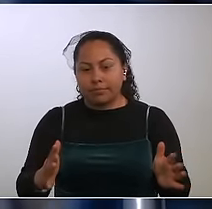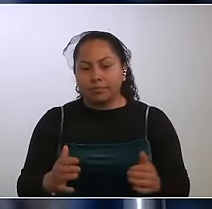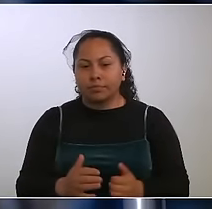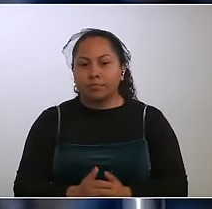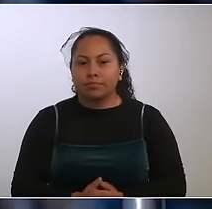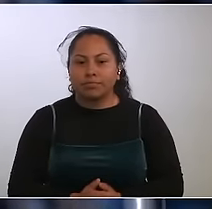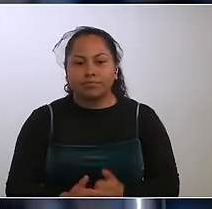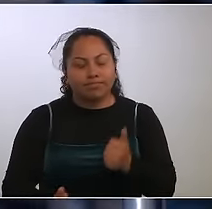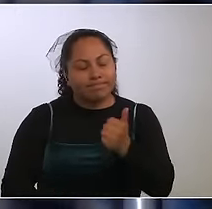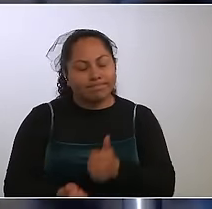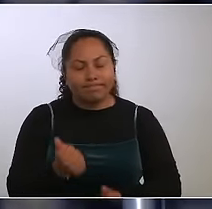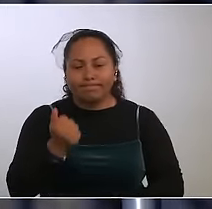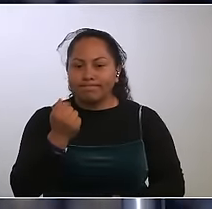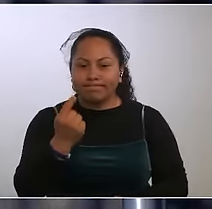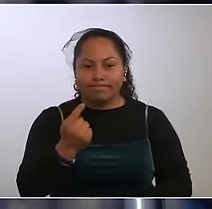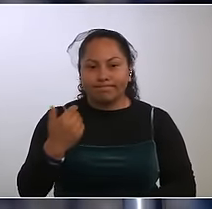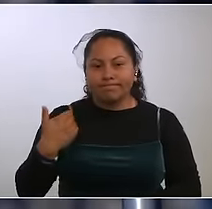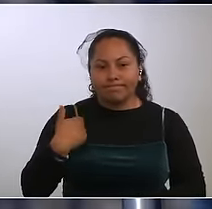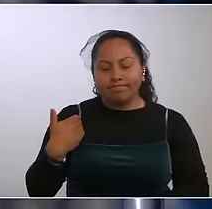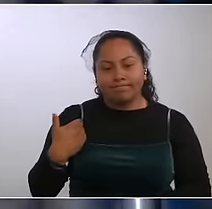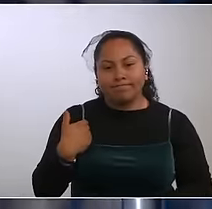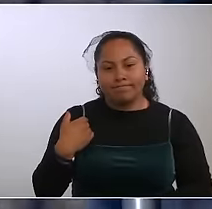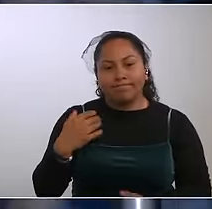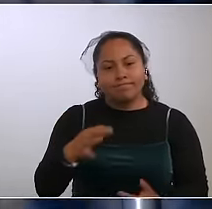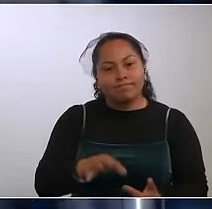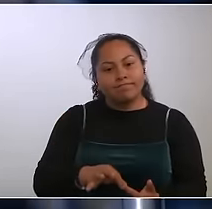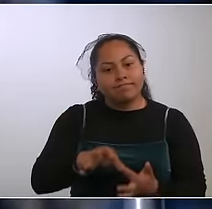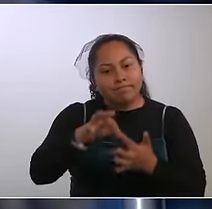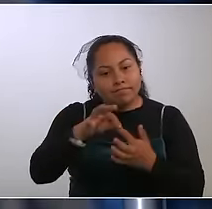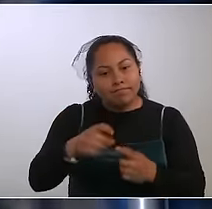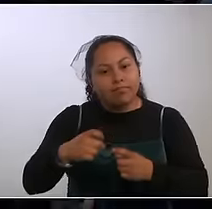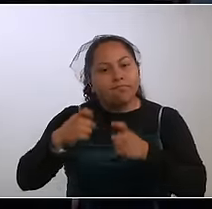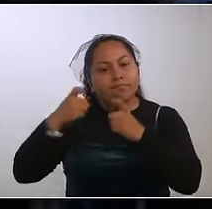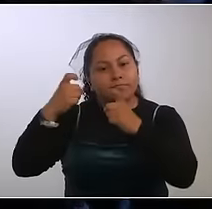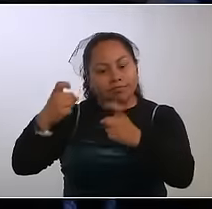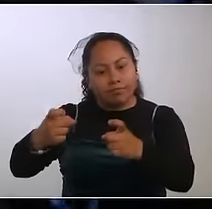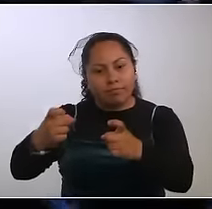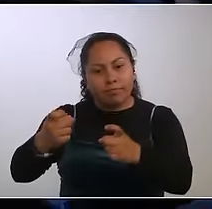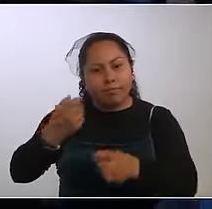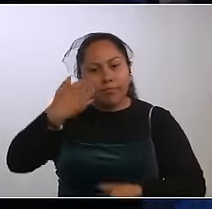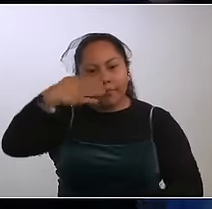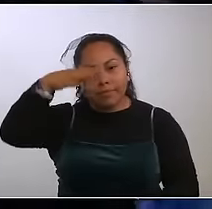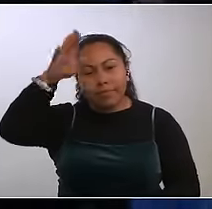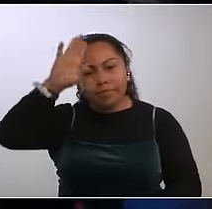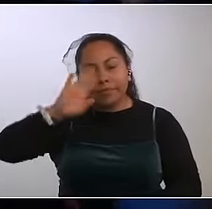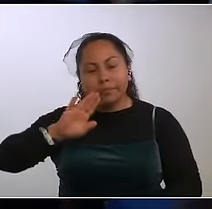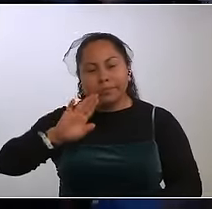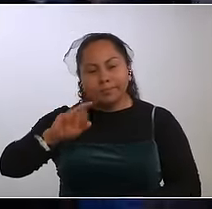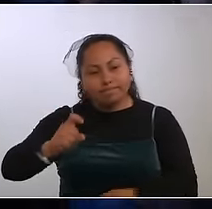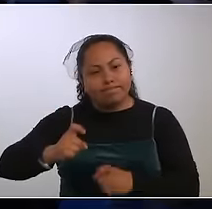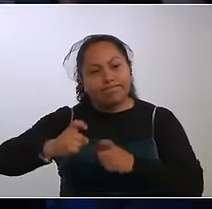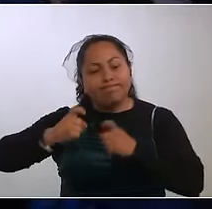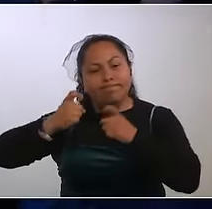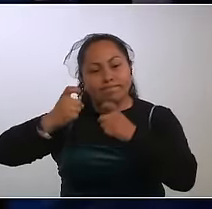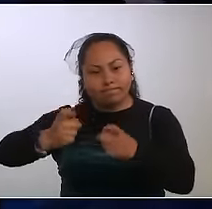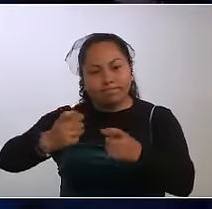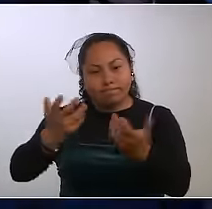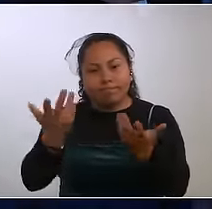tiene dones espirituales que Dios ha puesto en esas vidas. Miren, hermanos, aún en